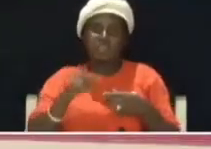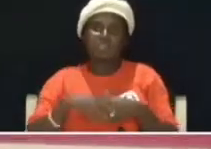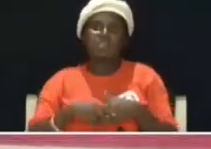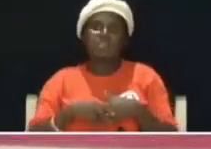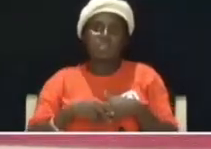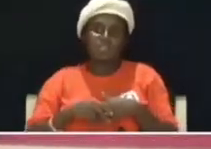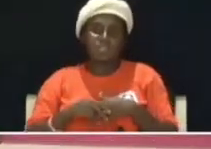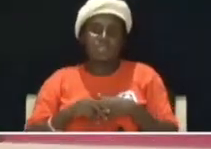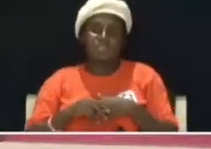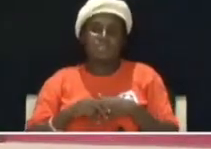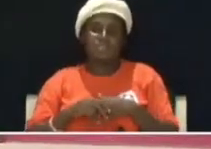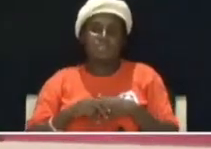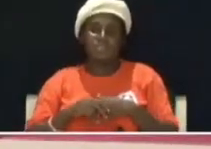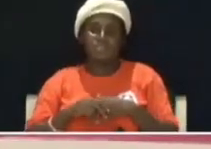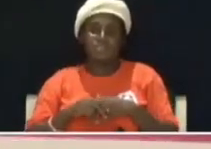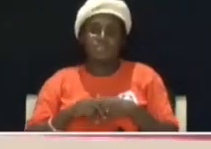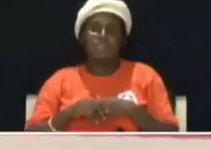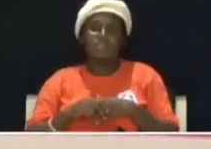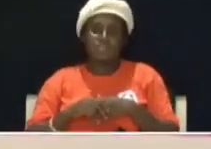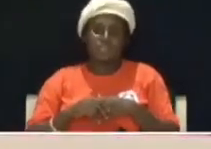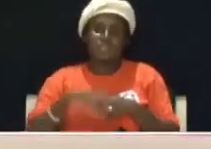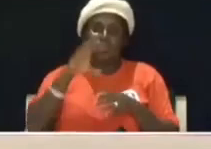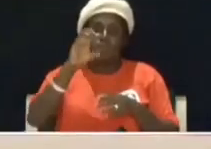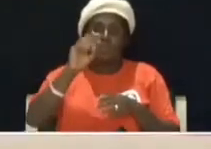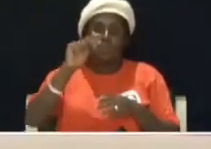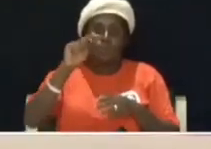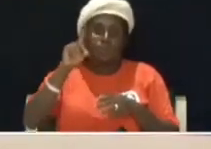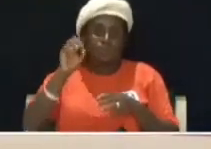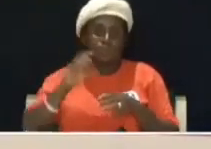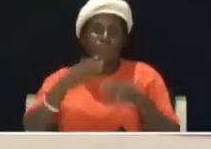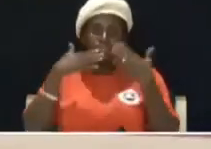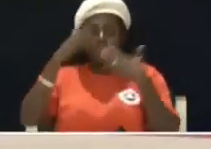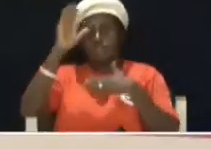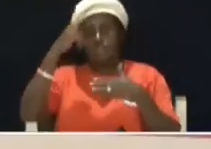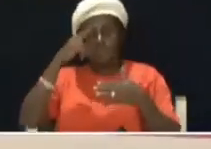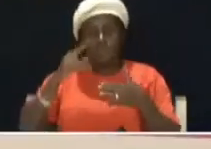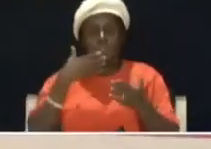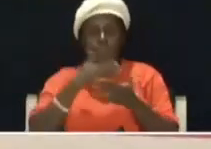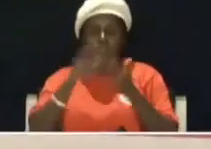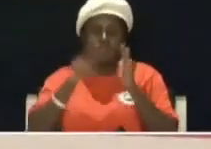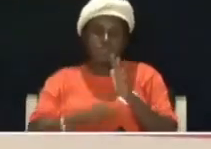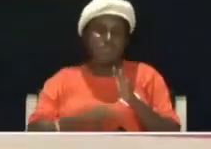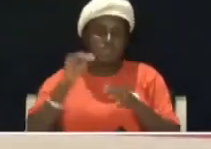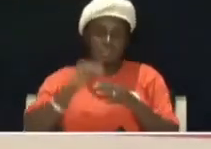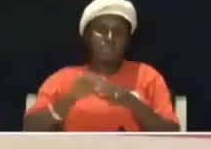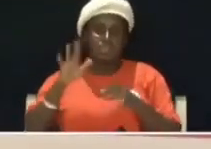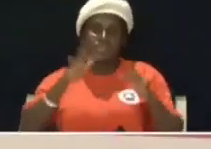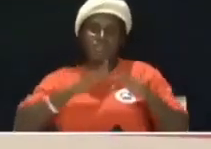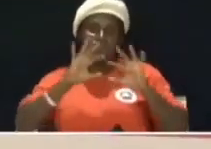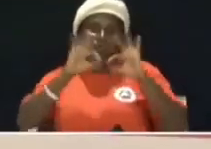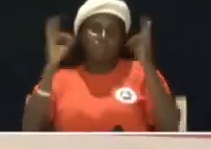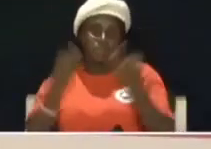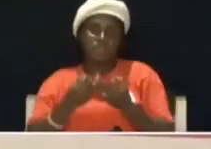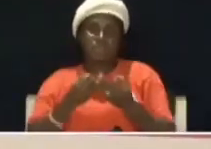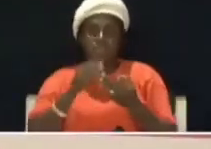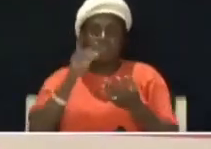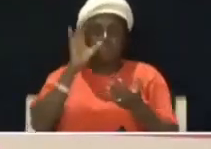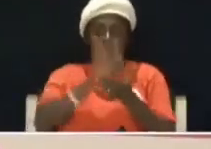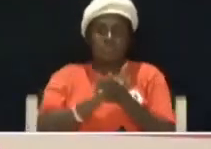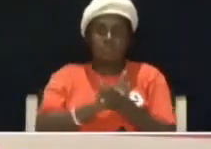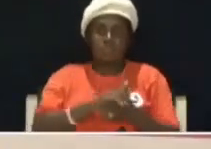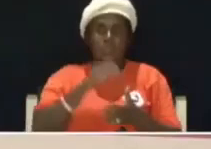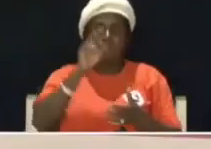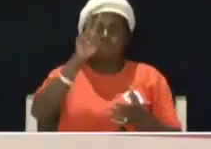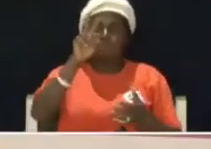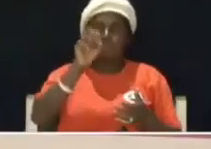Ondo Youth Province 8. I'm thanking God for his goodness in my family. I married